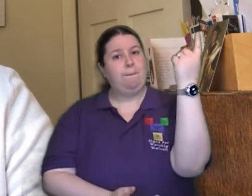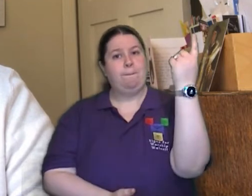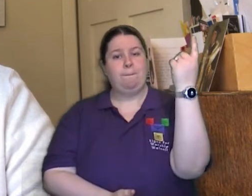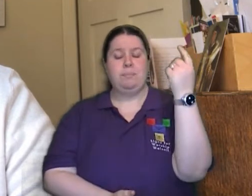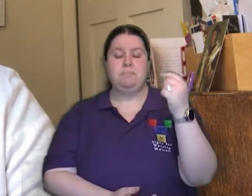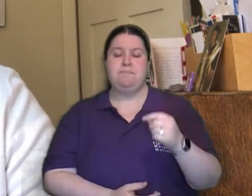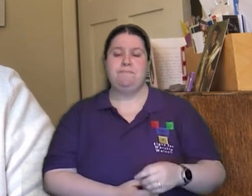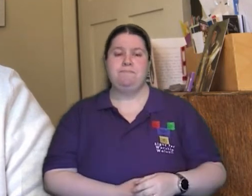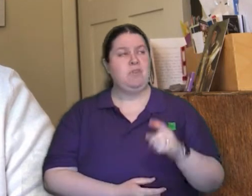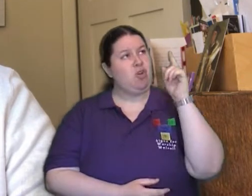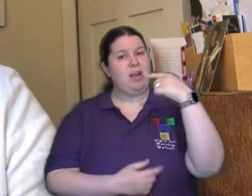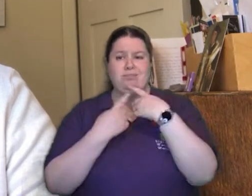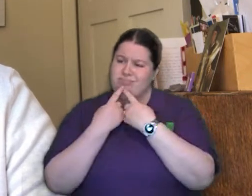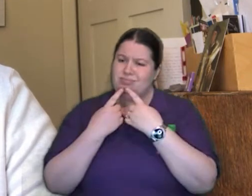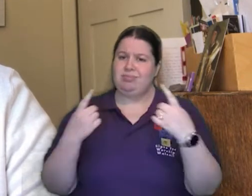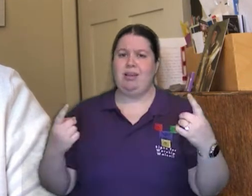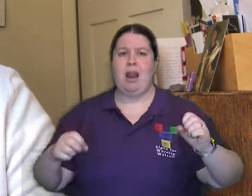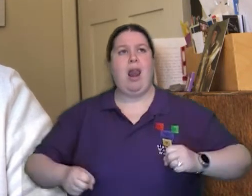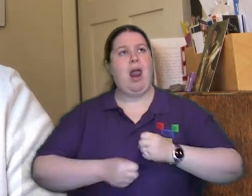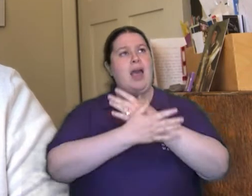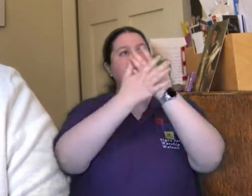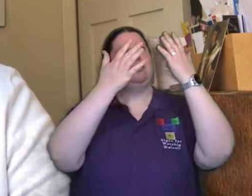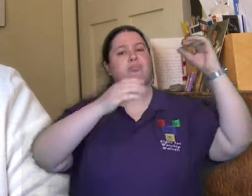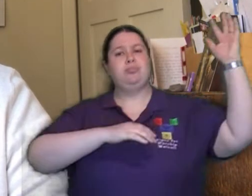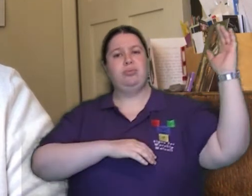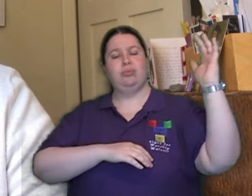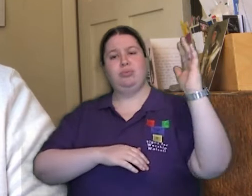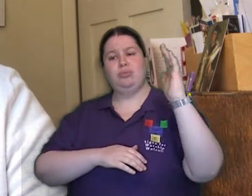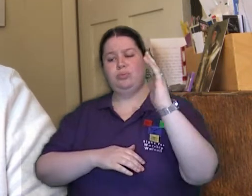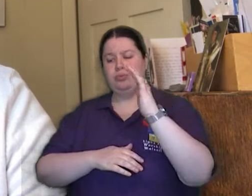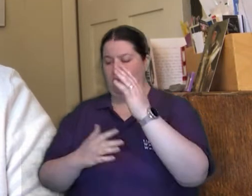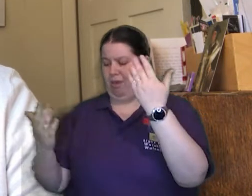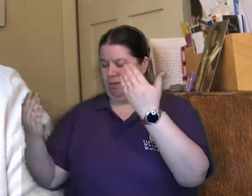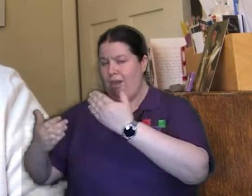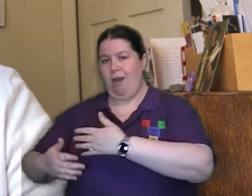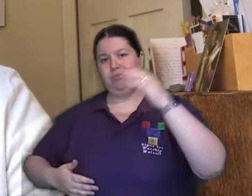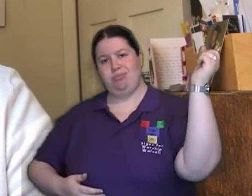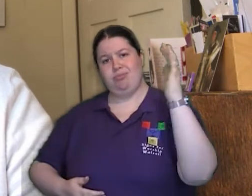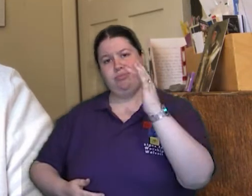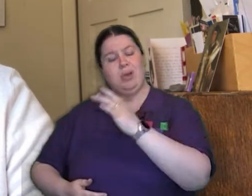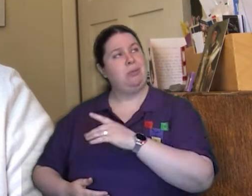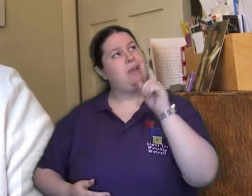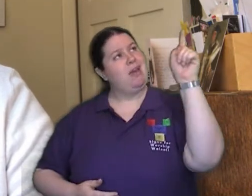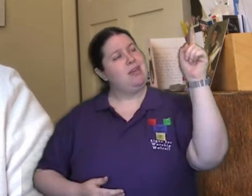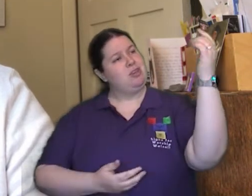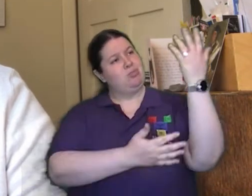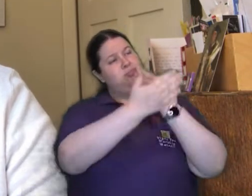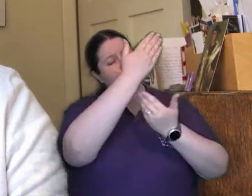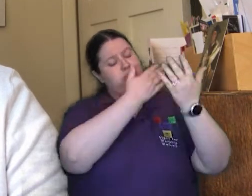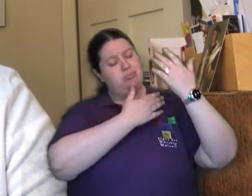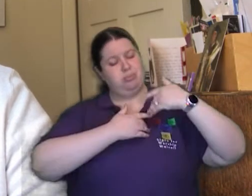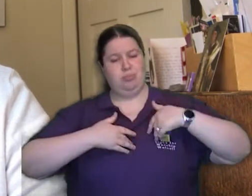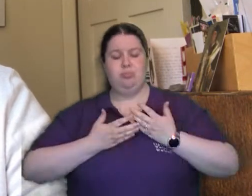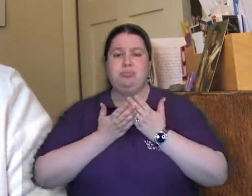for Jesus' sake. For God, who said, "Let light shine out of darkness," made his light shine